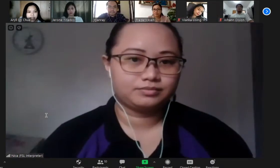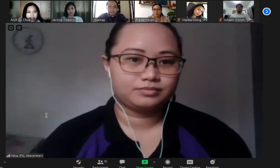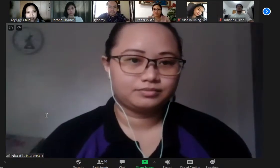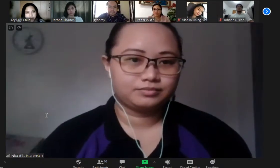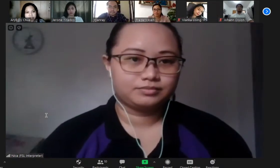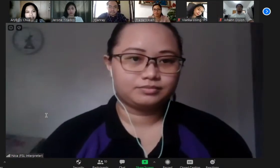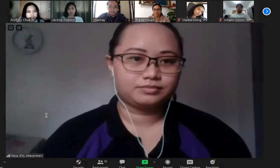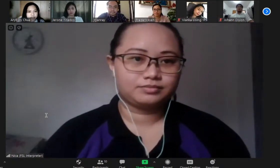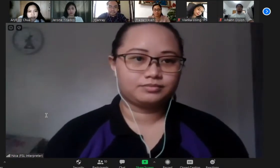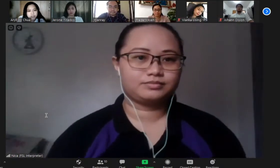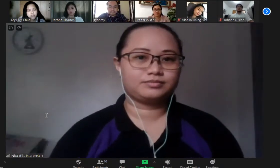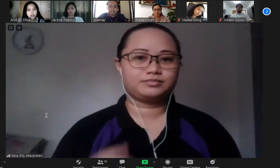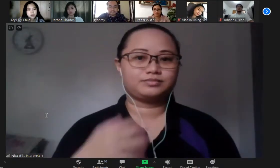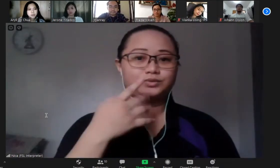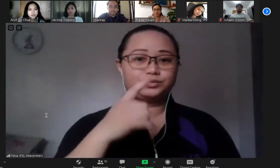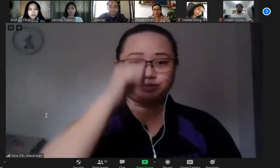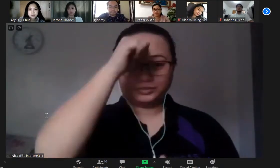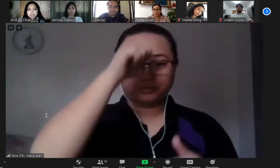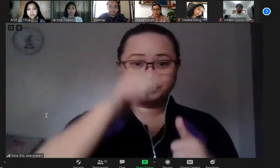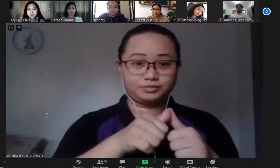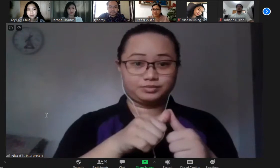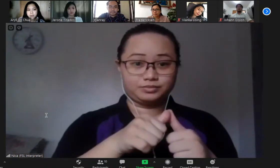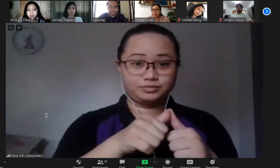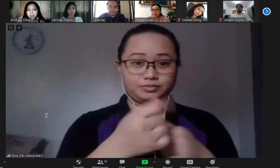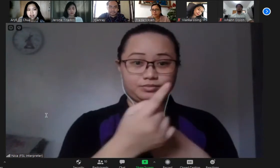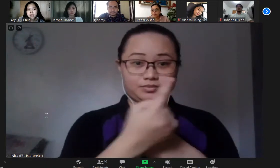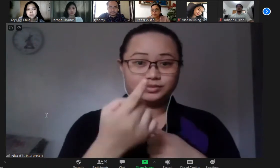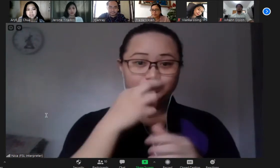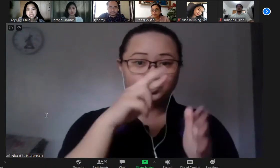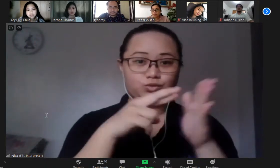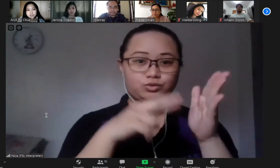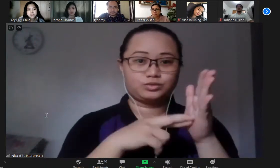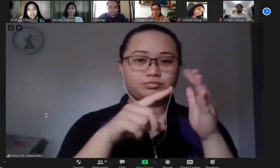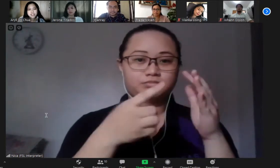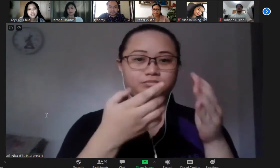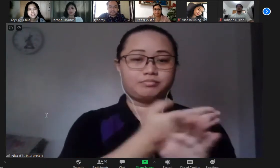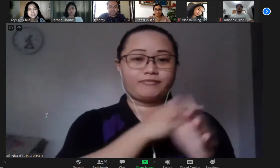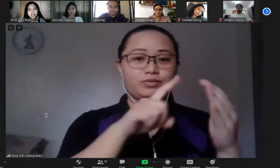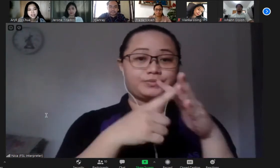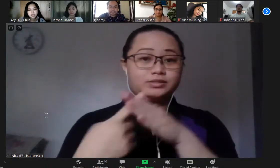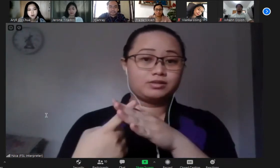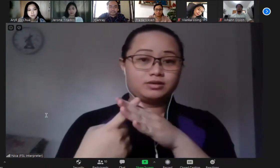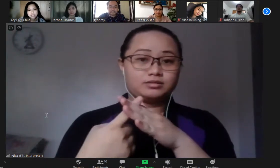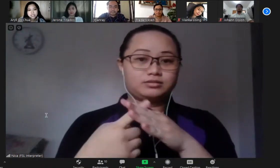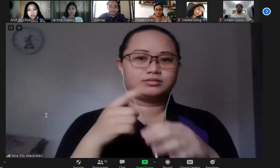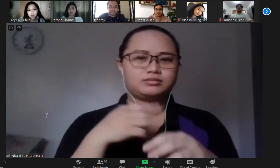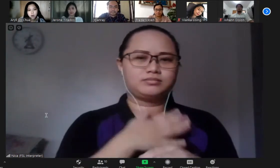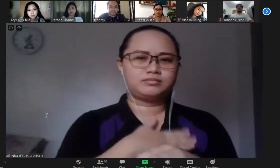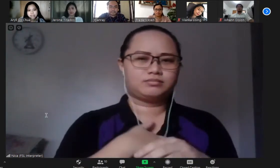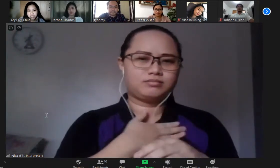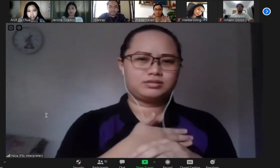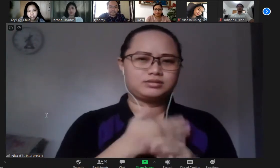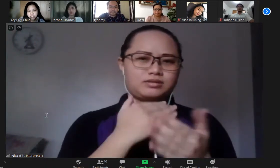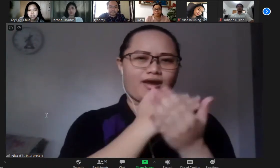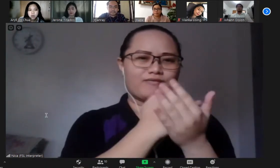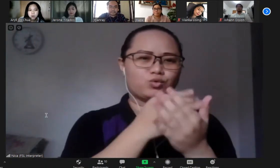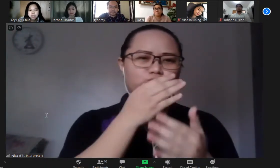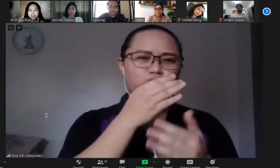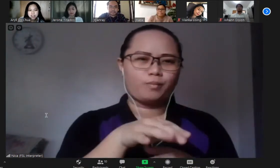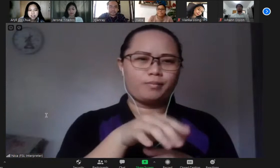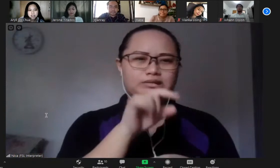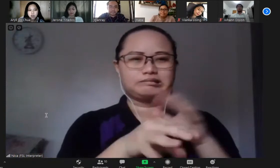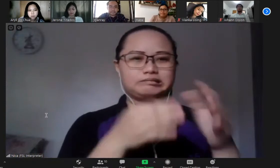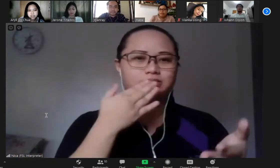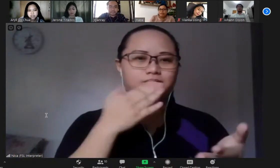We would like to remind everyone of the following before we start the webinar. Please avoid writing unnecessary comments in the comment section.